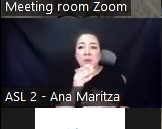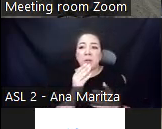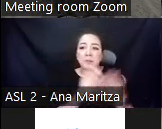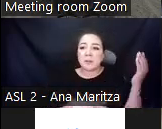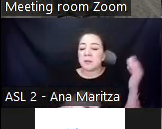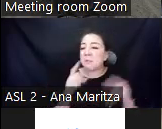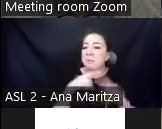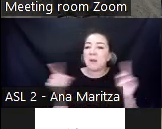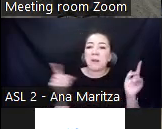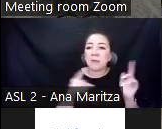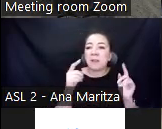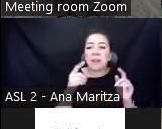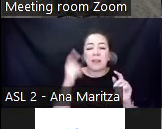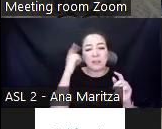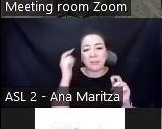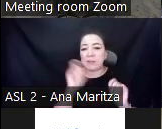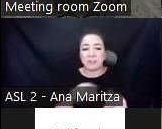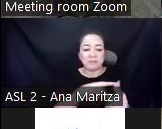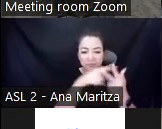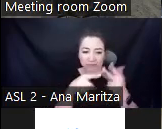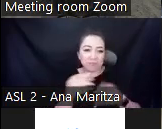think that we should speak to all of them.